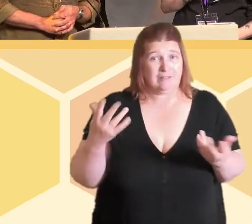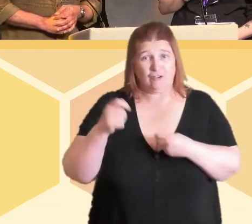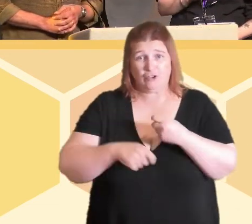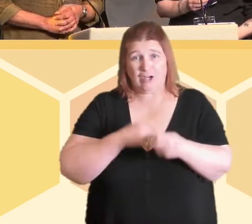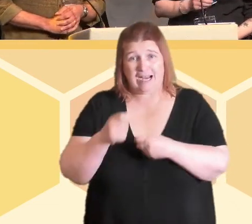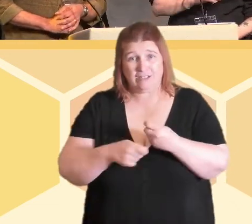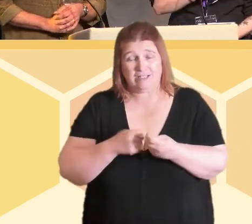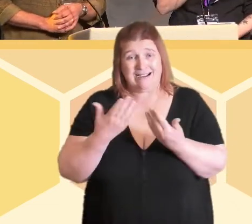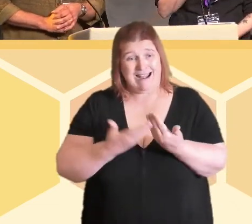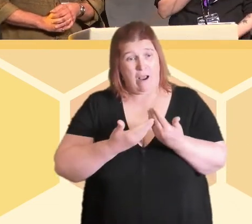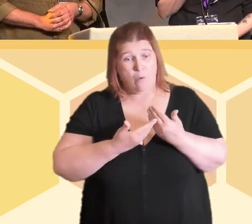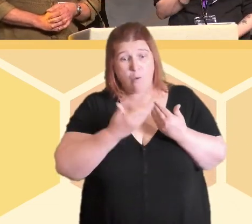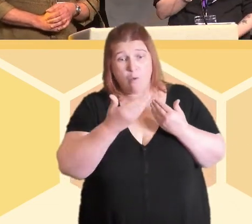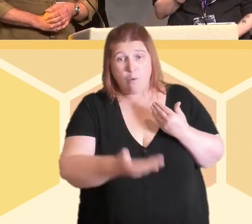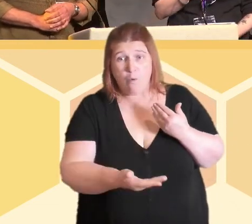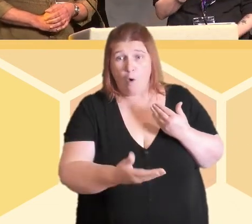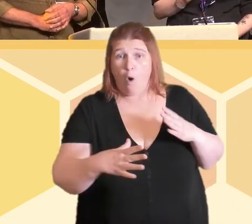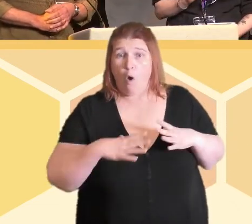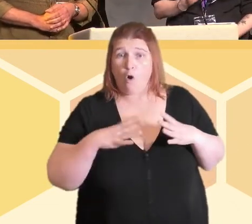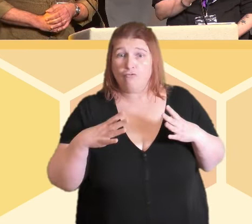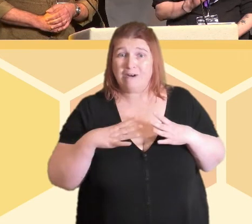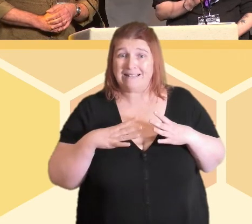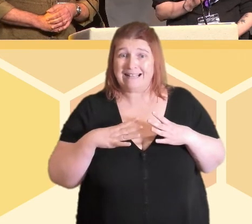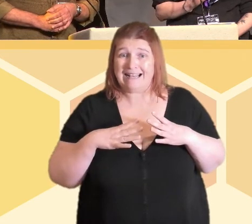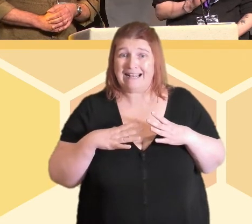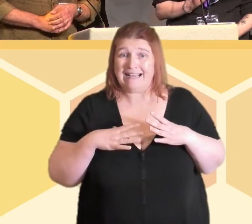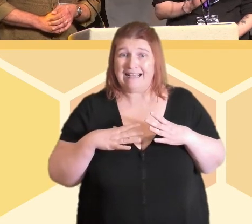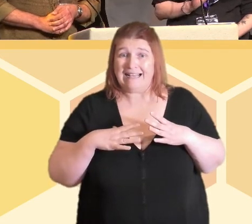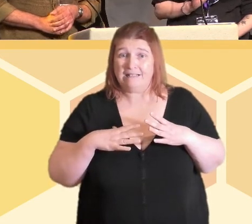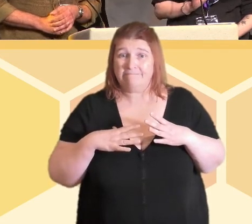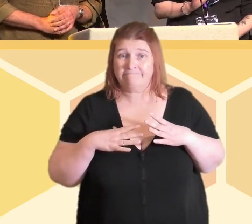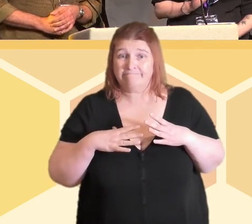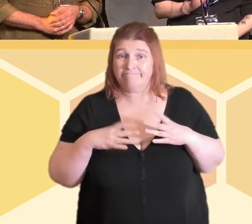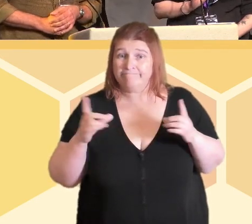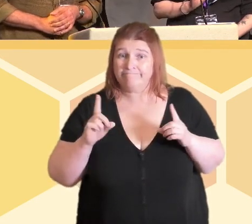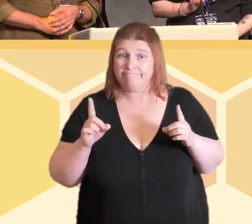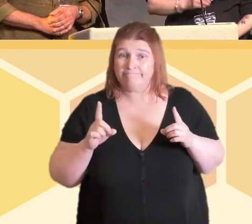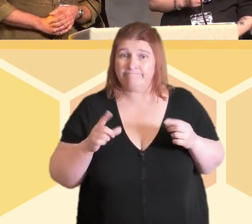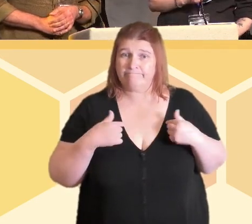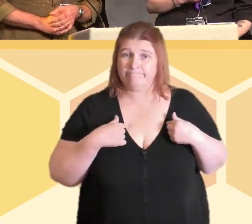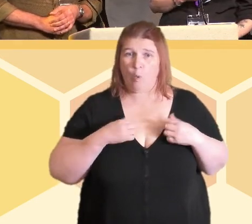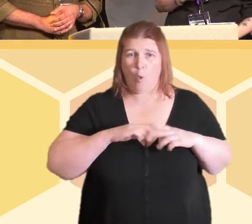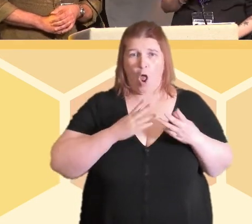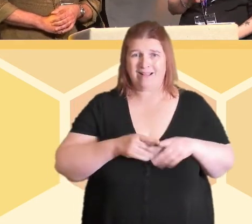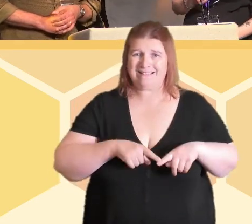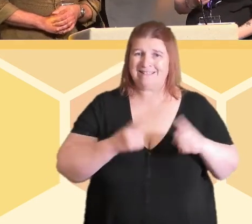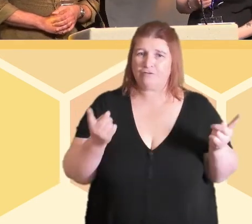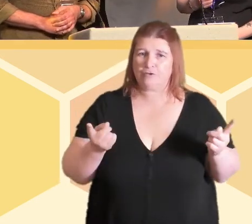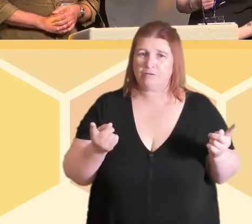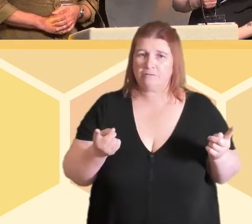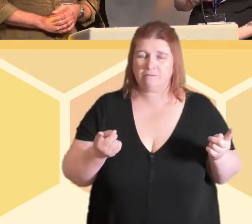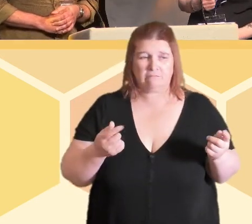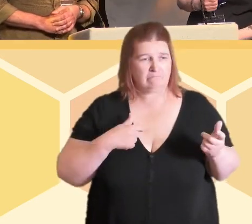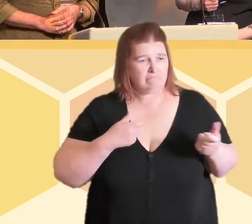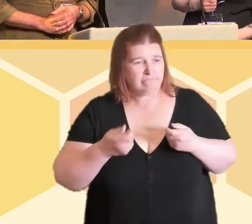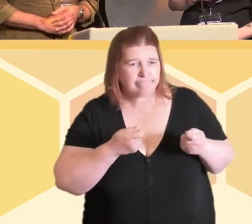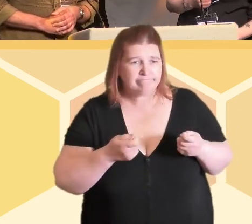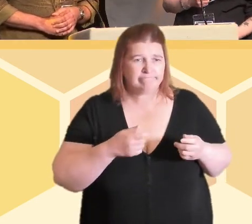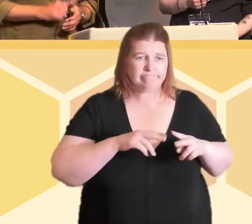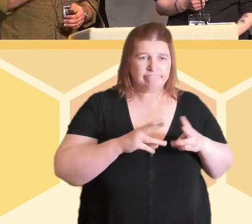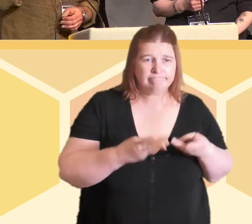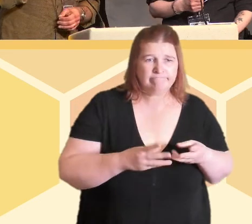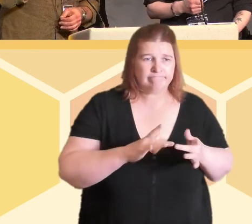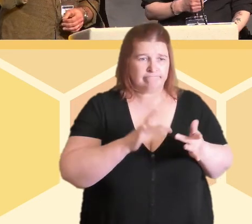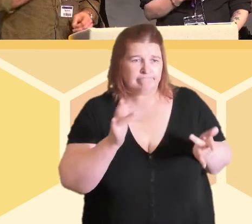have a generation that are already redefining the world in which they want to live. How do we encourage our churches